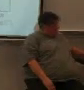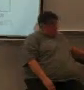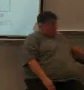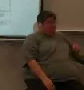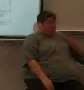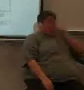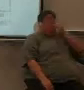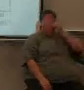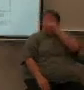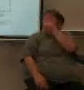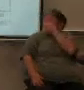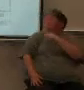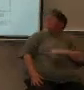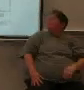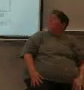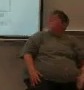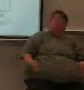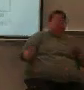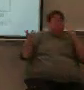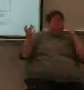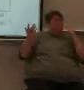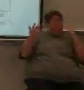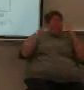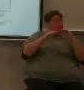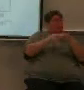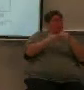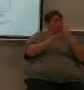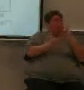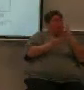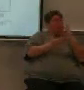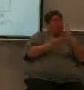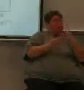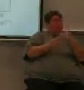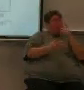species, but very few of them are tolerant of high pH.